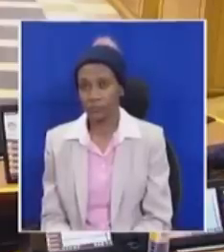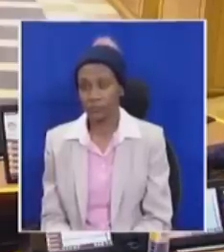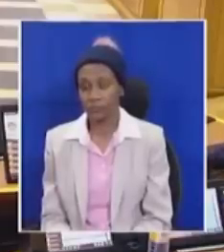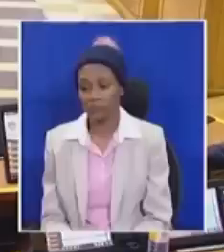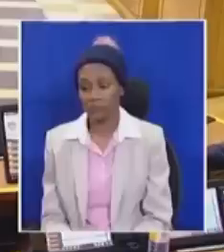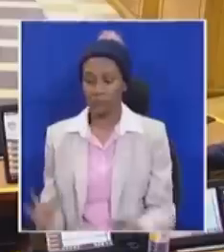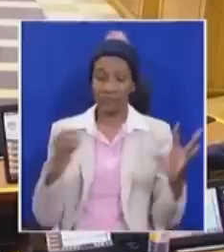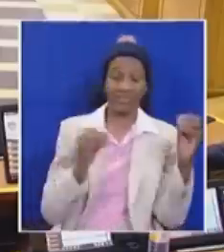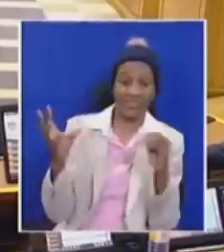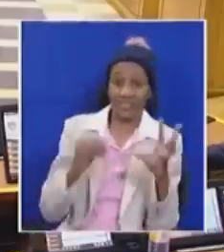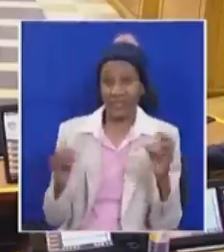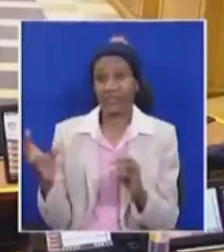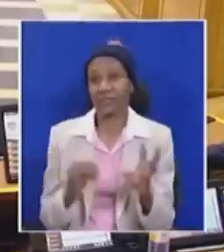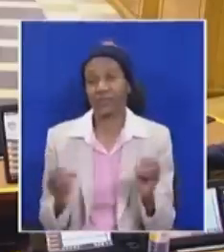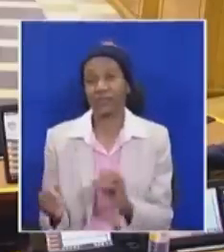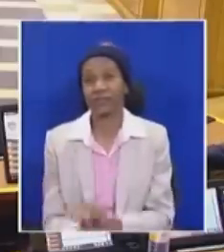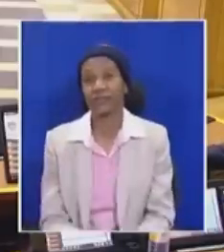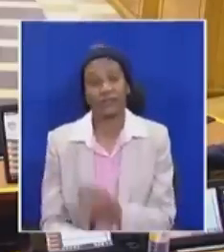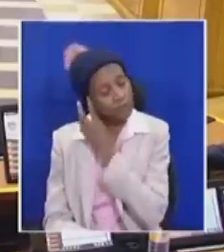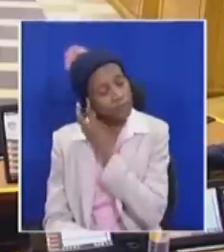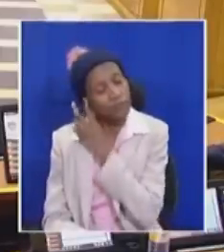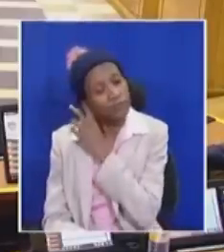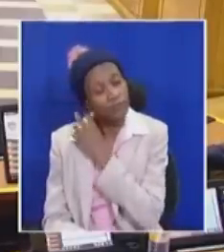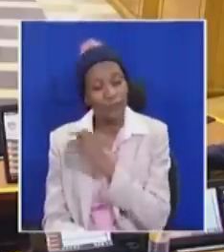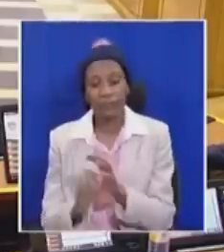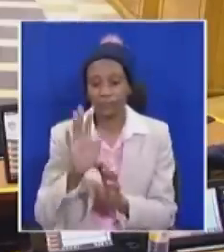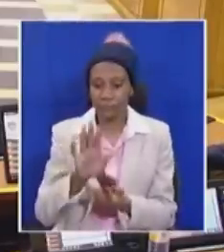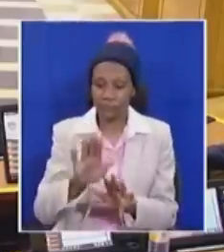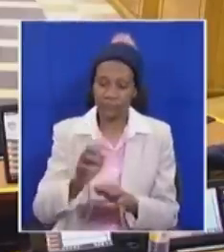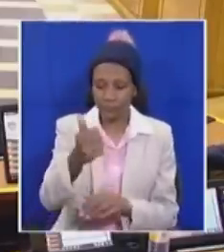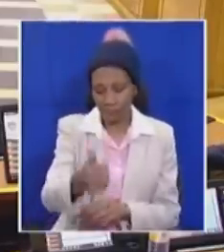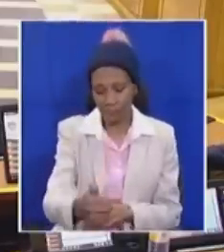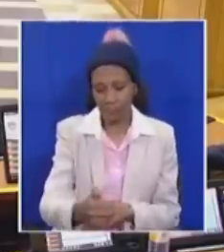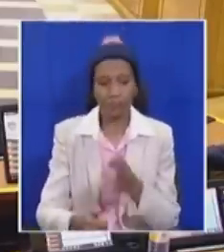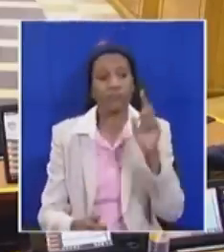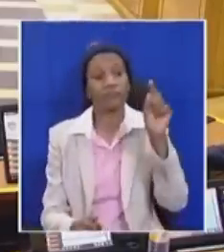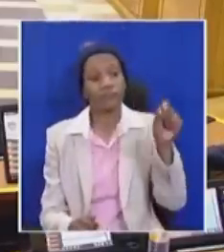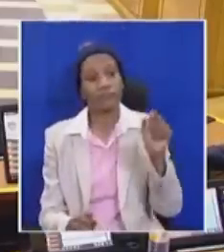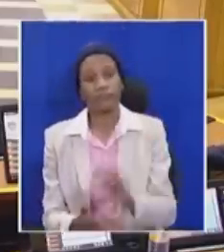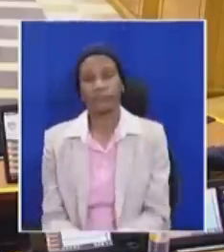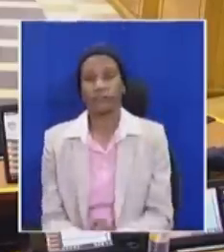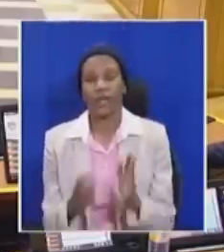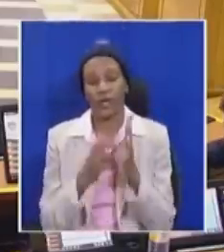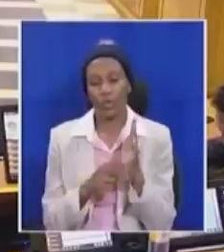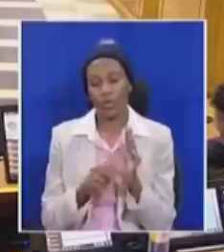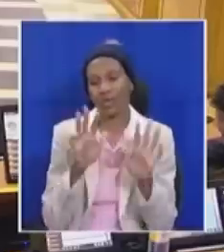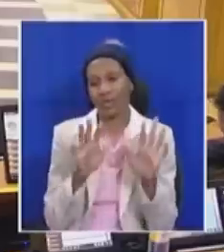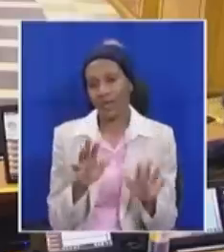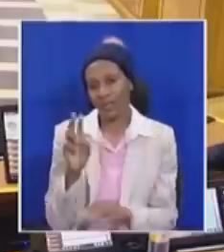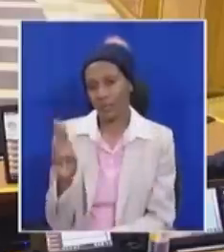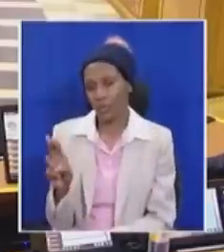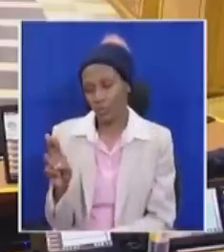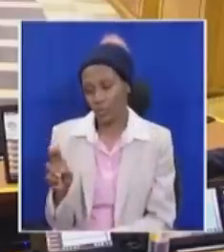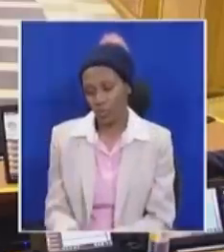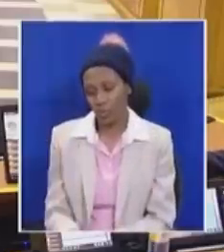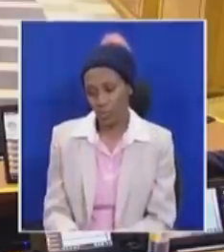President. hear the question. Honorable Deputy President, please take your seat. Yes, Honorable Member. Rule 92, Honorable Deputy